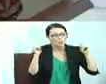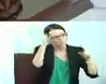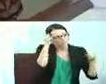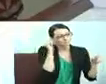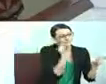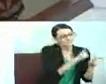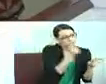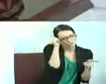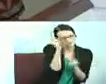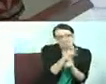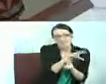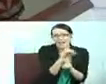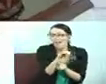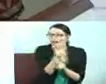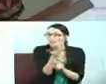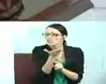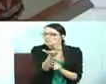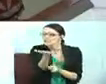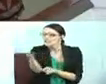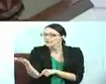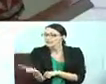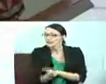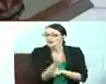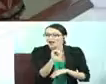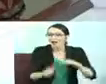brothers and others here at Founders.